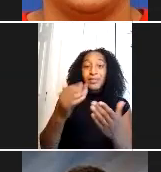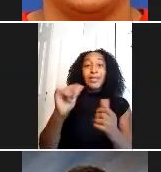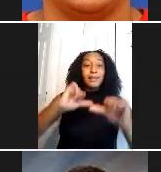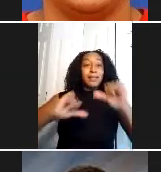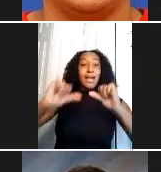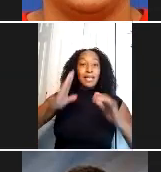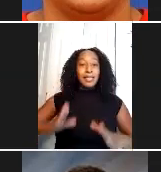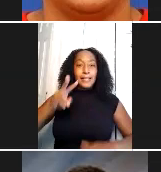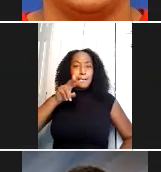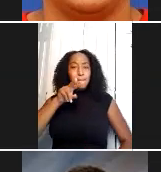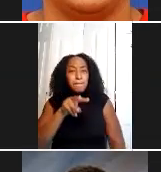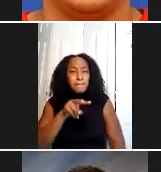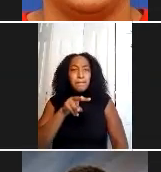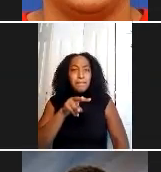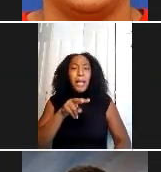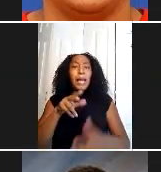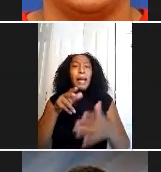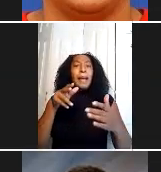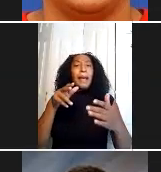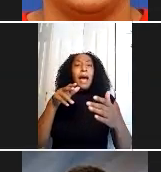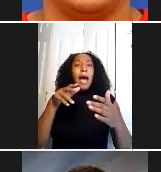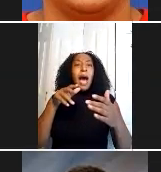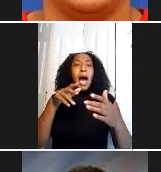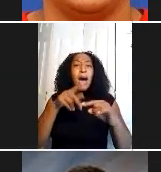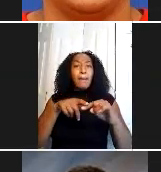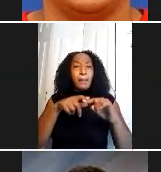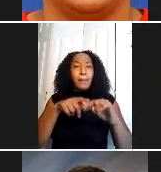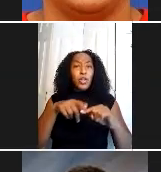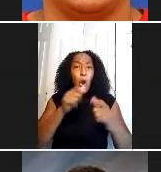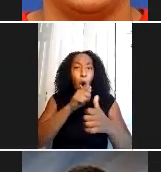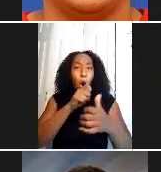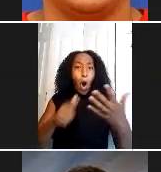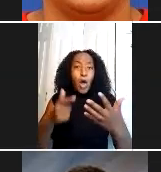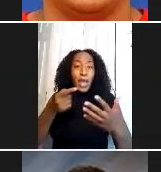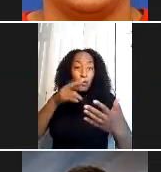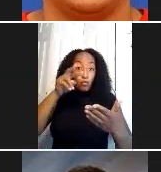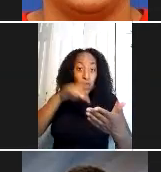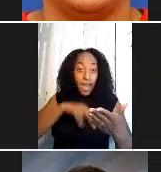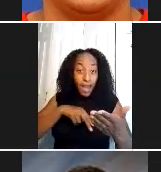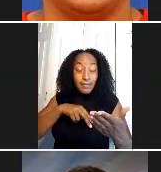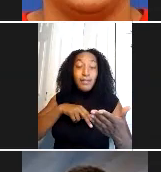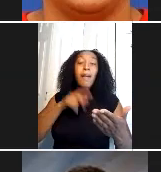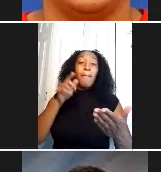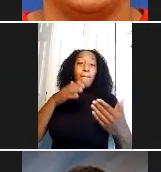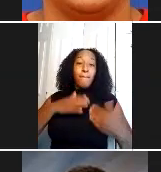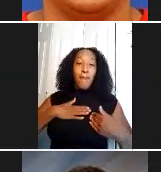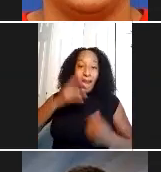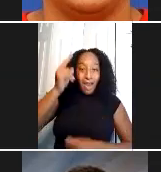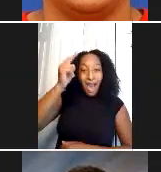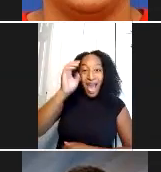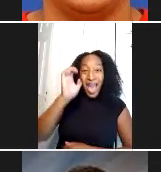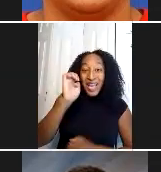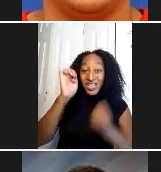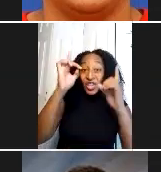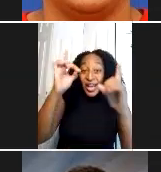my hypothesis. The water level rose, the water level dropped, the water level stayed the same. One of those, right? It could be any of